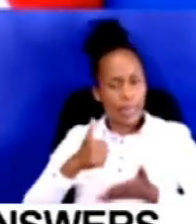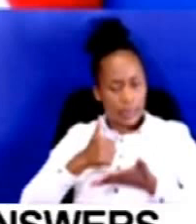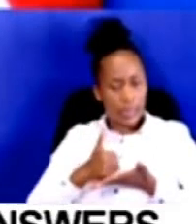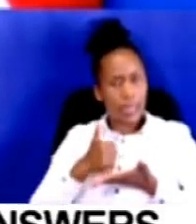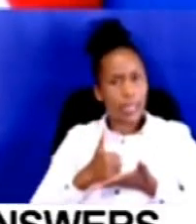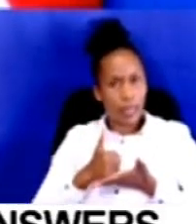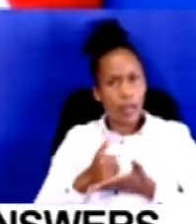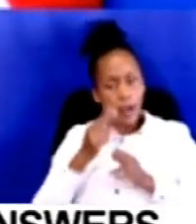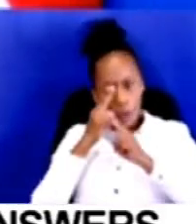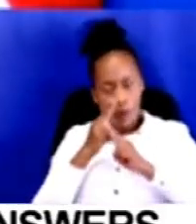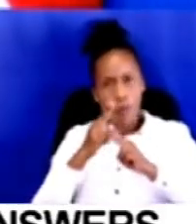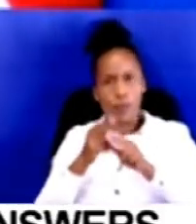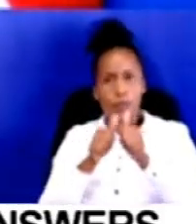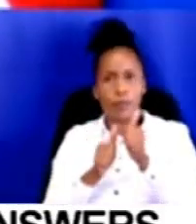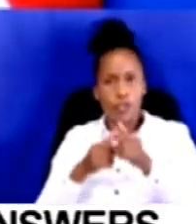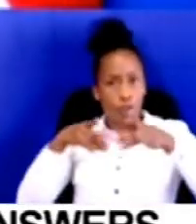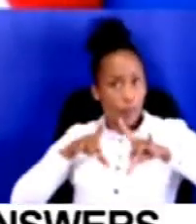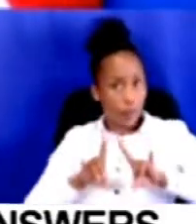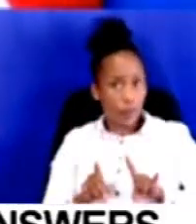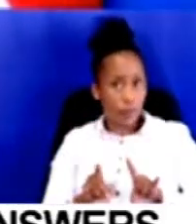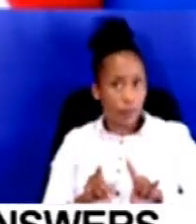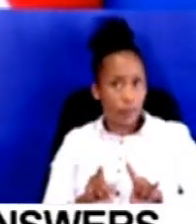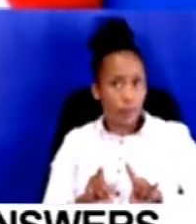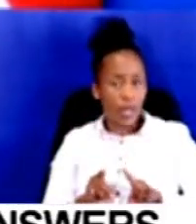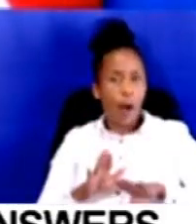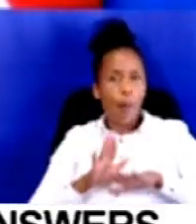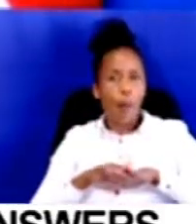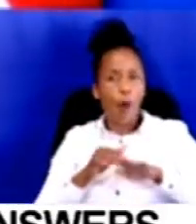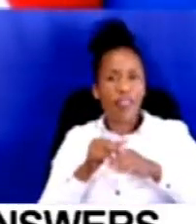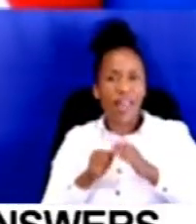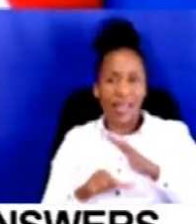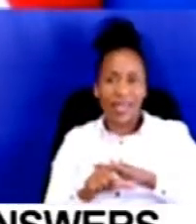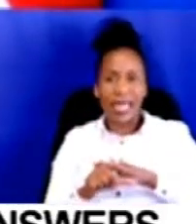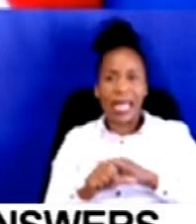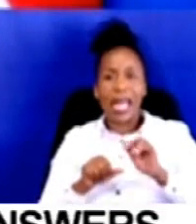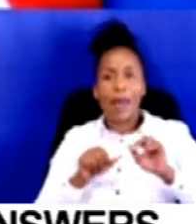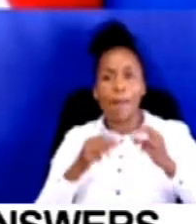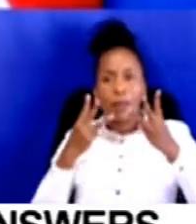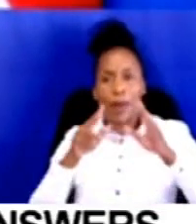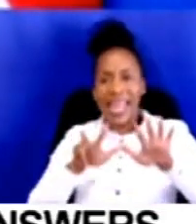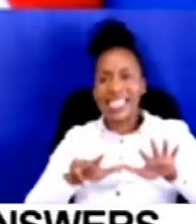Honourable Deputy Chairperson, more than 18 people